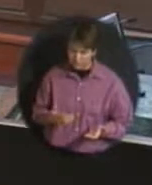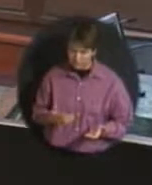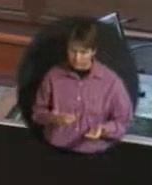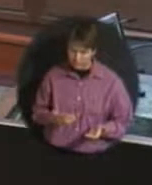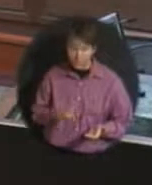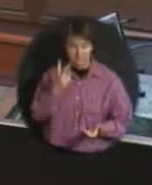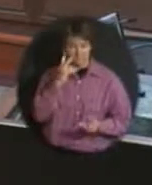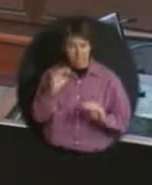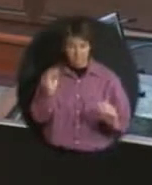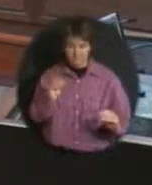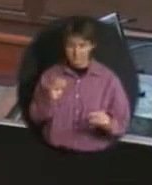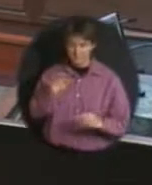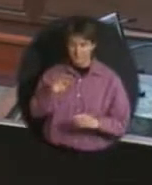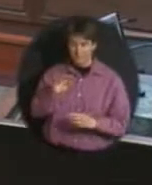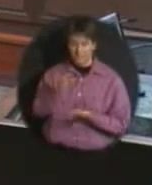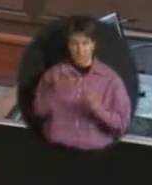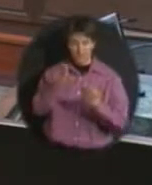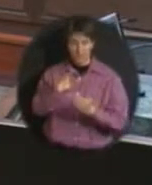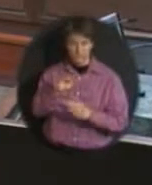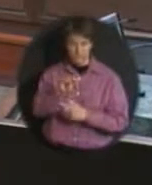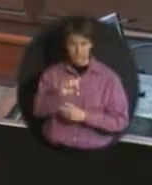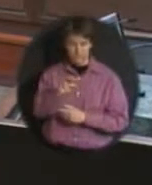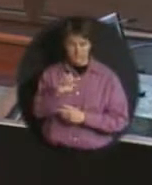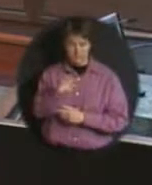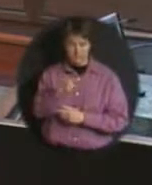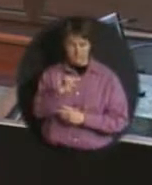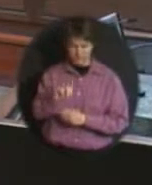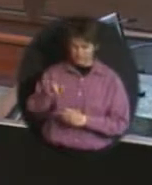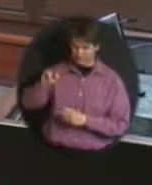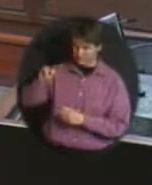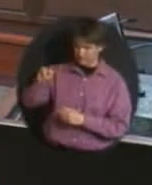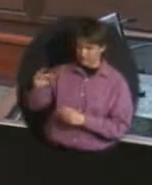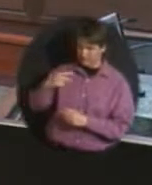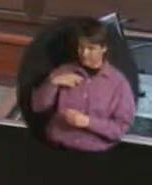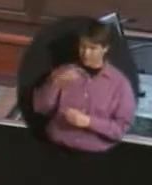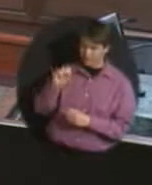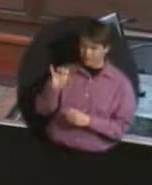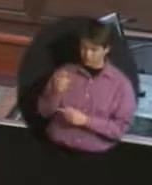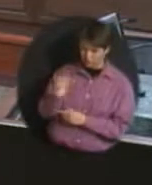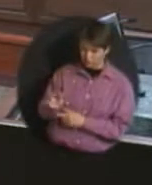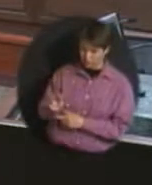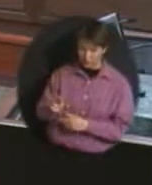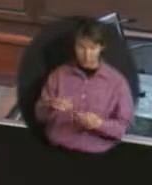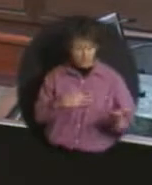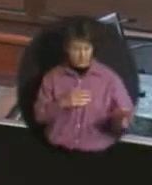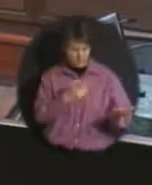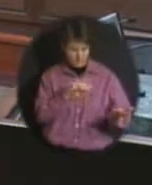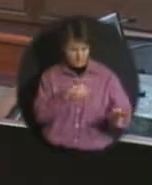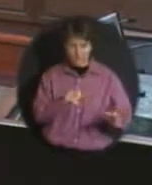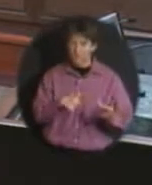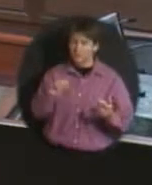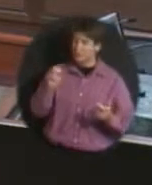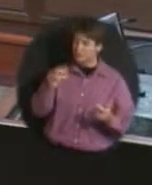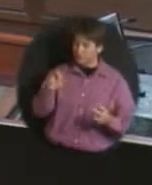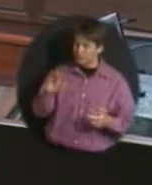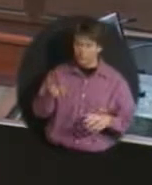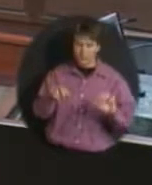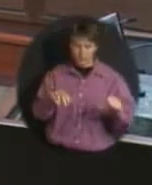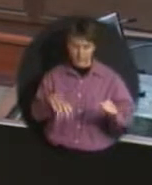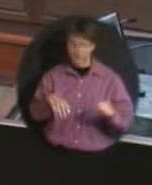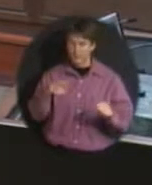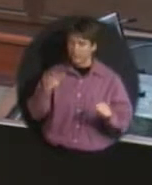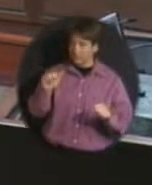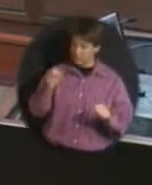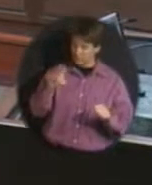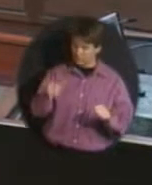Being none, a motion by Ms. Martin and a second by Mr. Shearer. Ms. Hibbs? Mr. Shear? Yes. Ms.